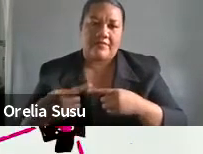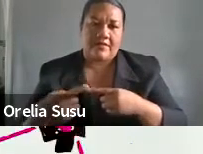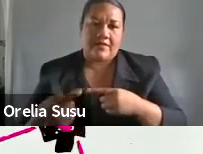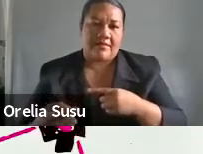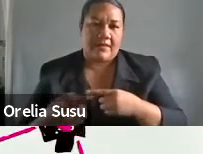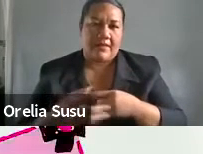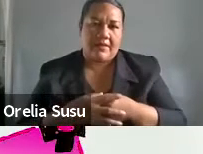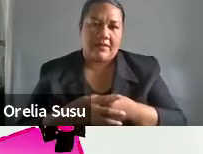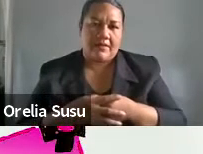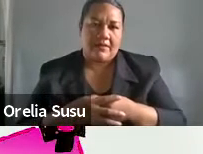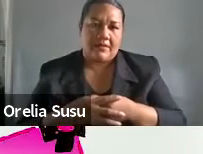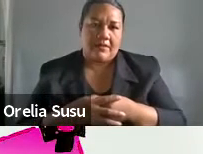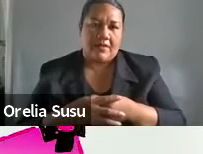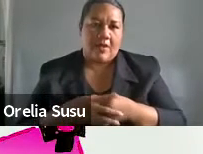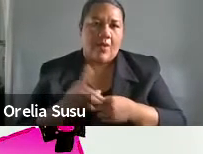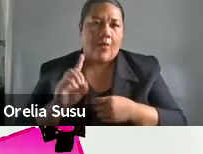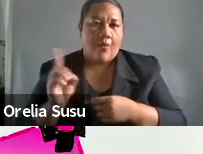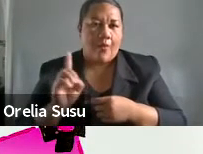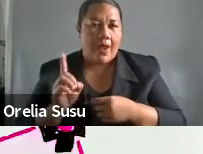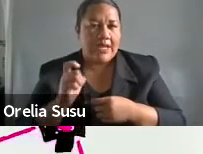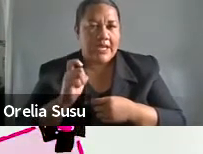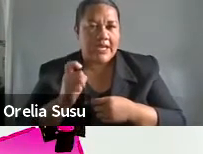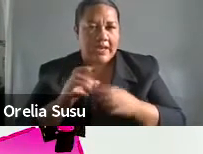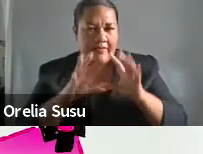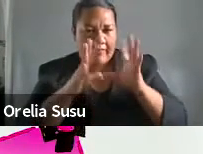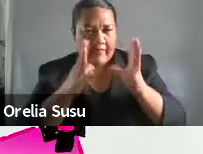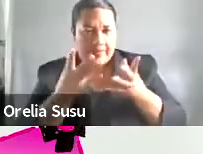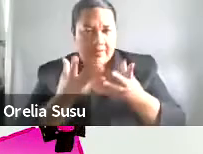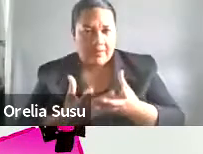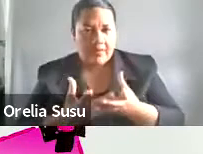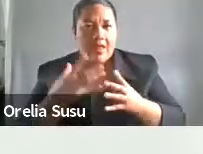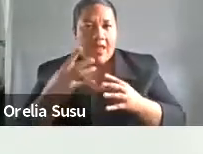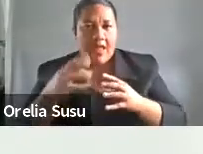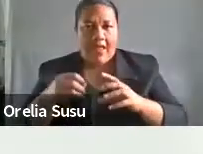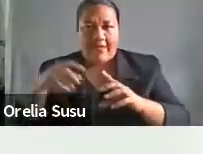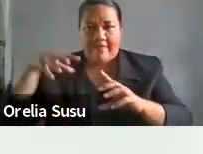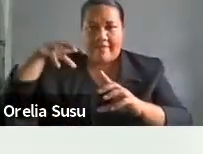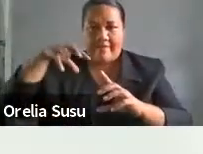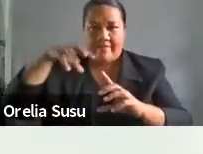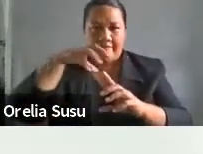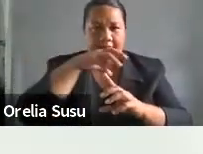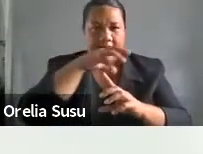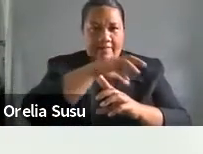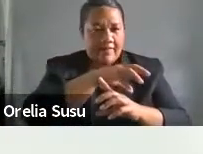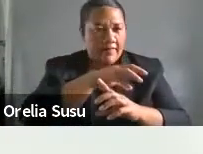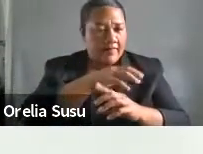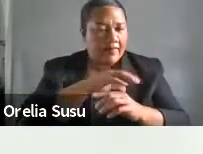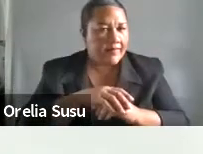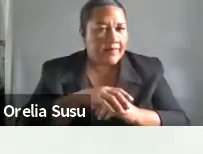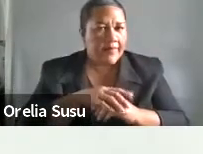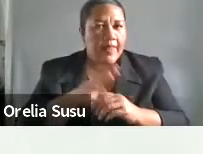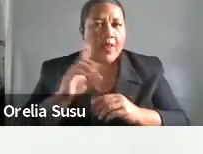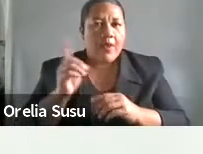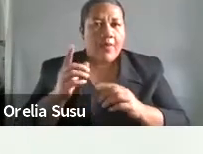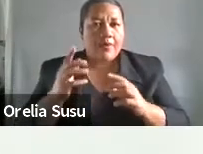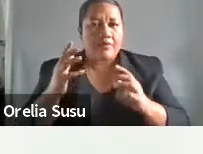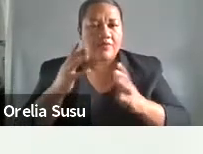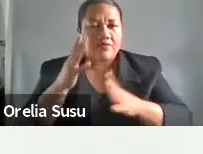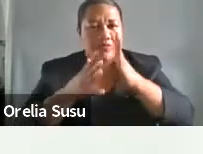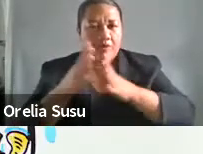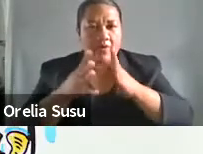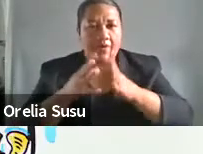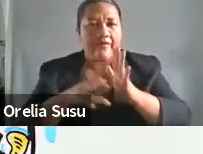What if people and planet were the center of our solutions? What if we listen to stories of resistance and connect